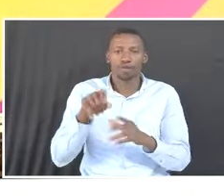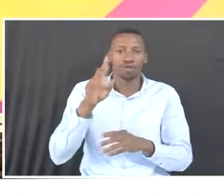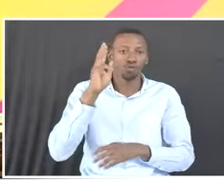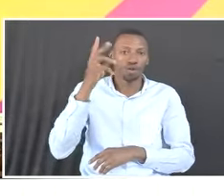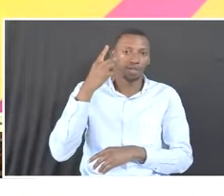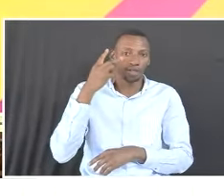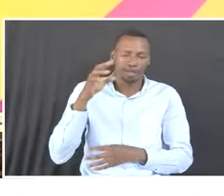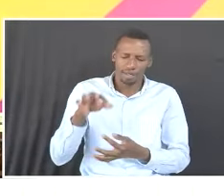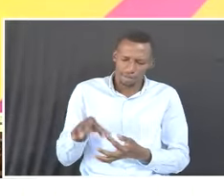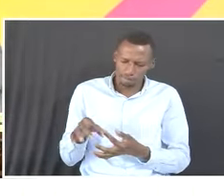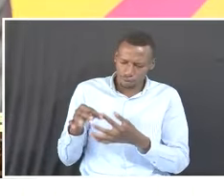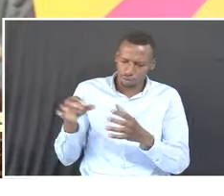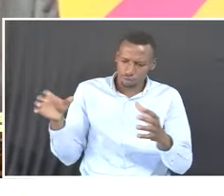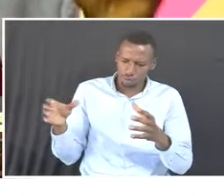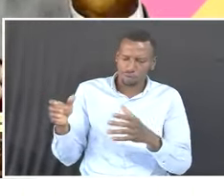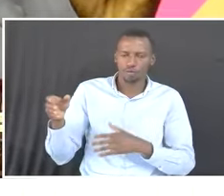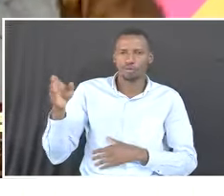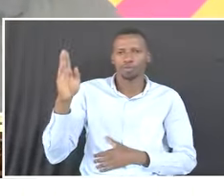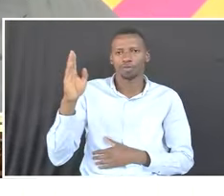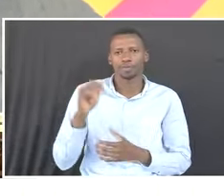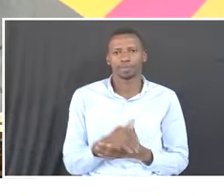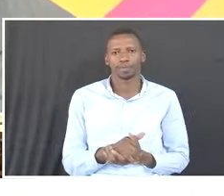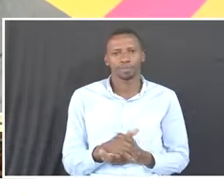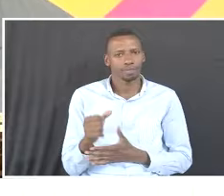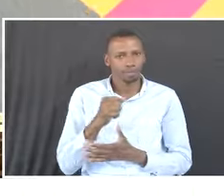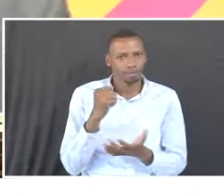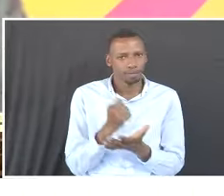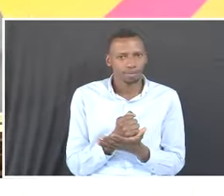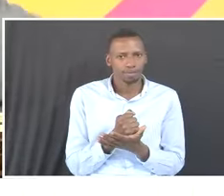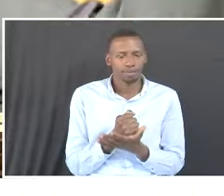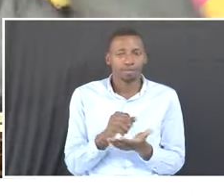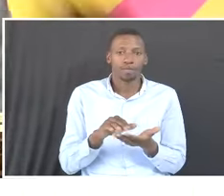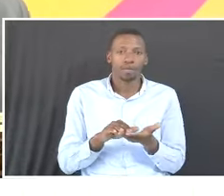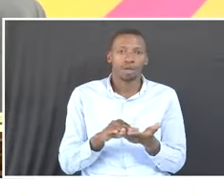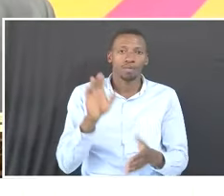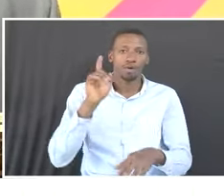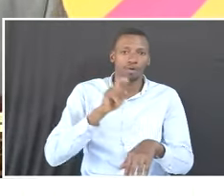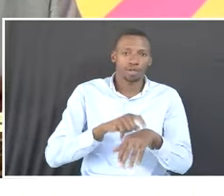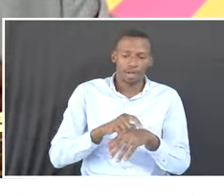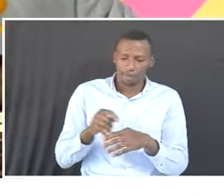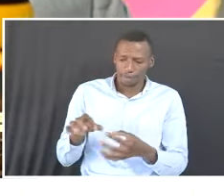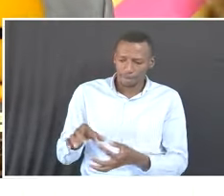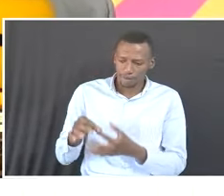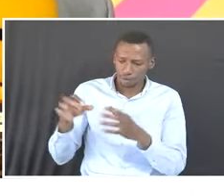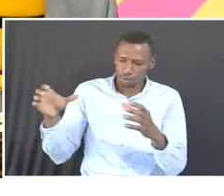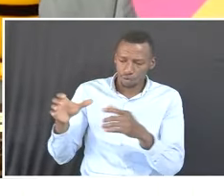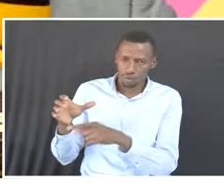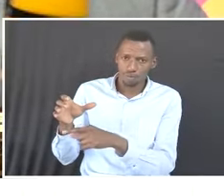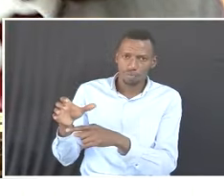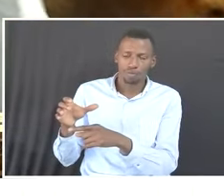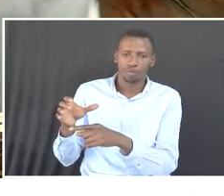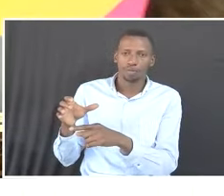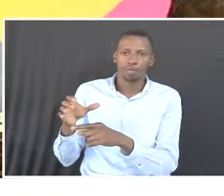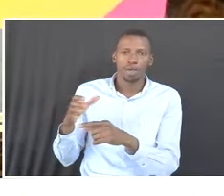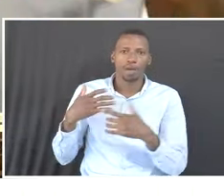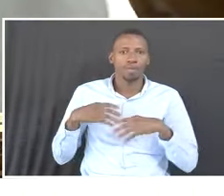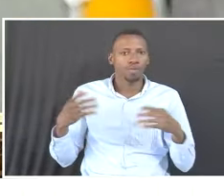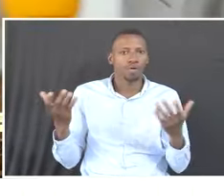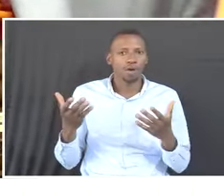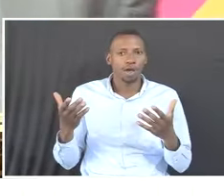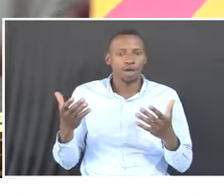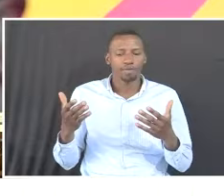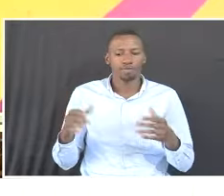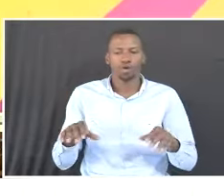God. And in most cases, people of God, the remnant are a people on the floor.